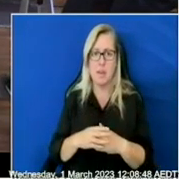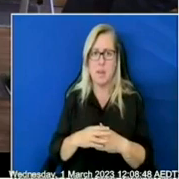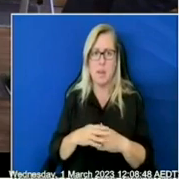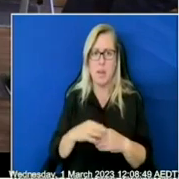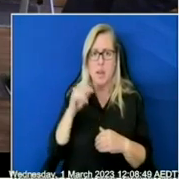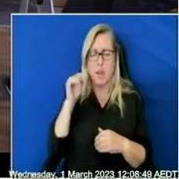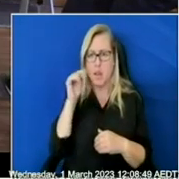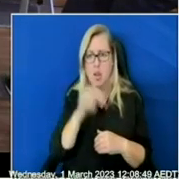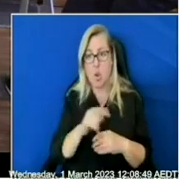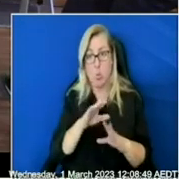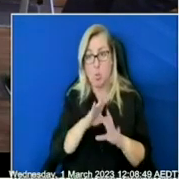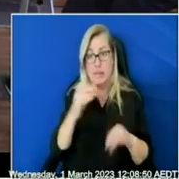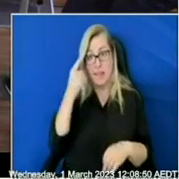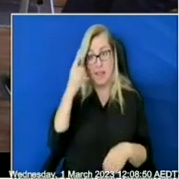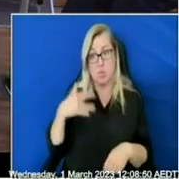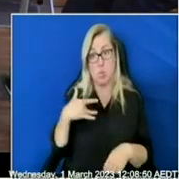And,